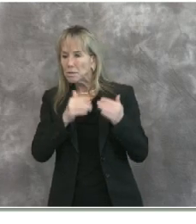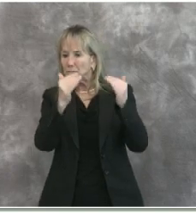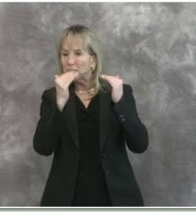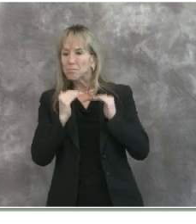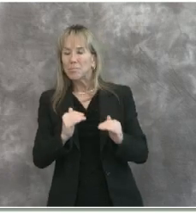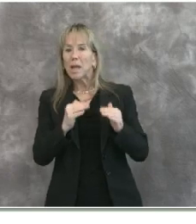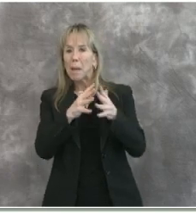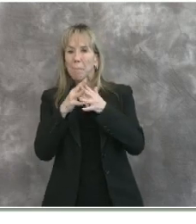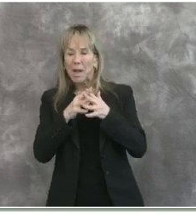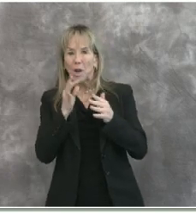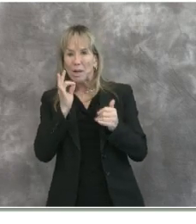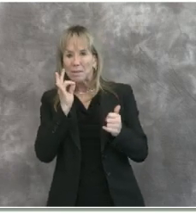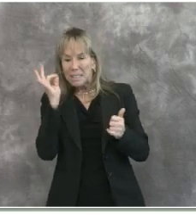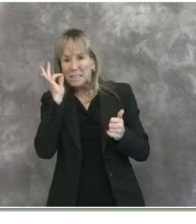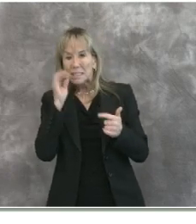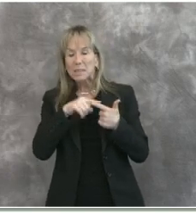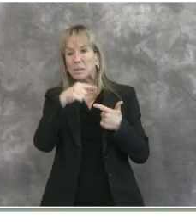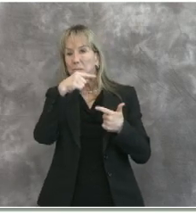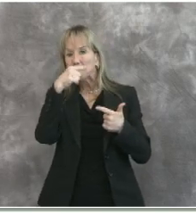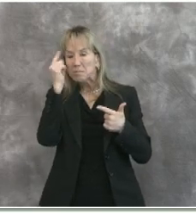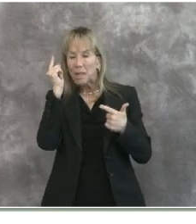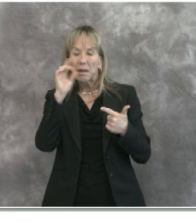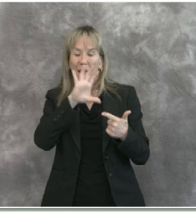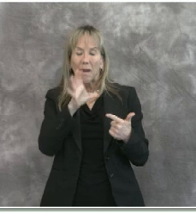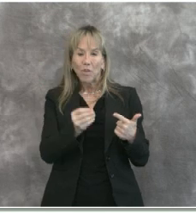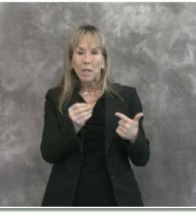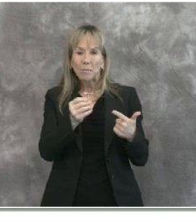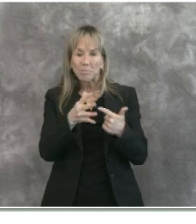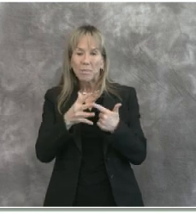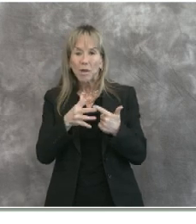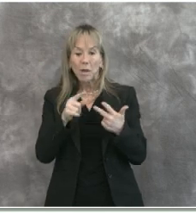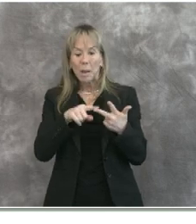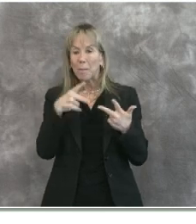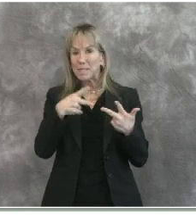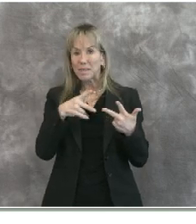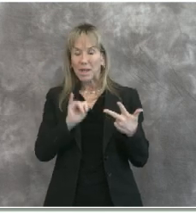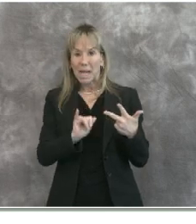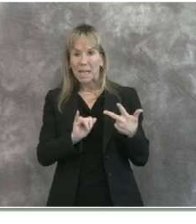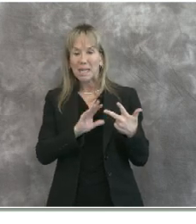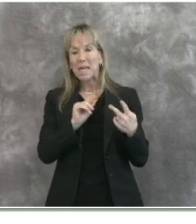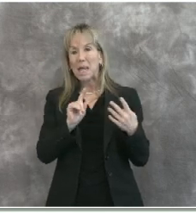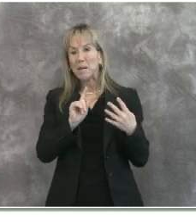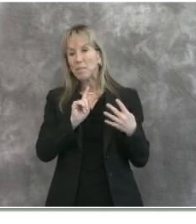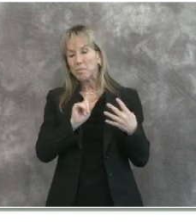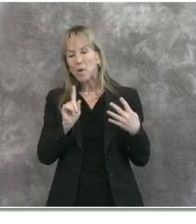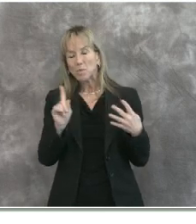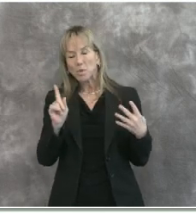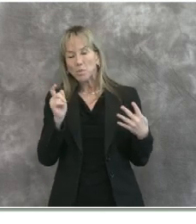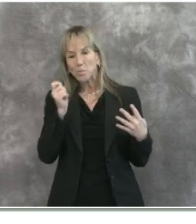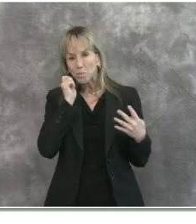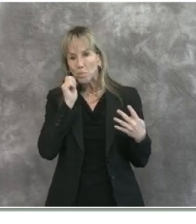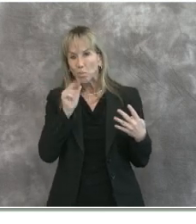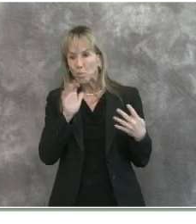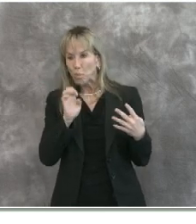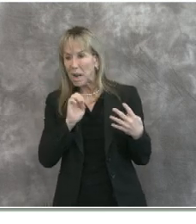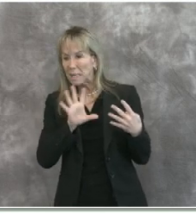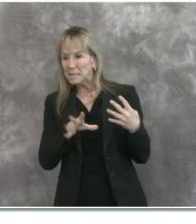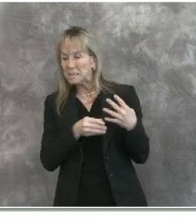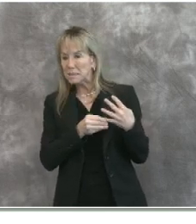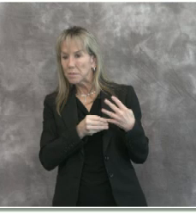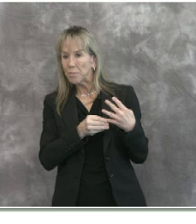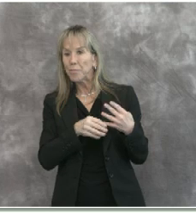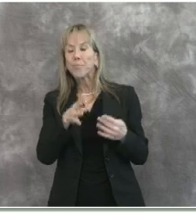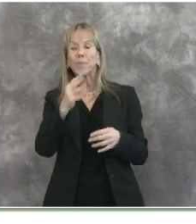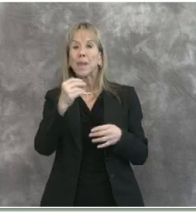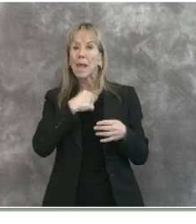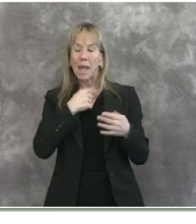Indian, Black or African American, Pacific Islander, and multiple races. And I would like to personally, and on behalf